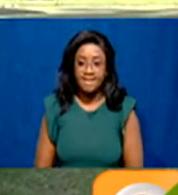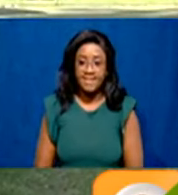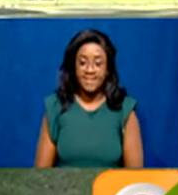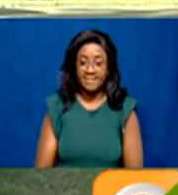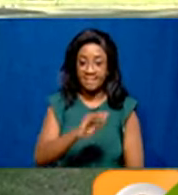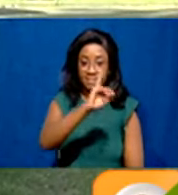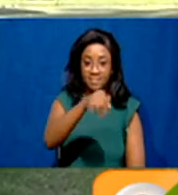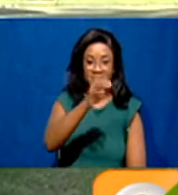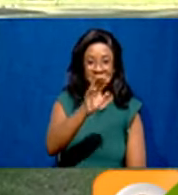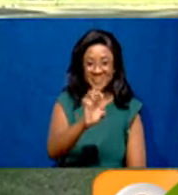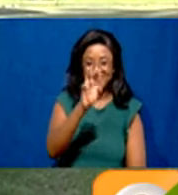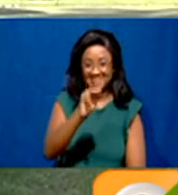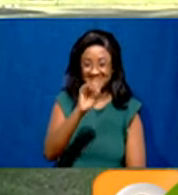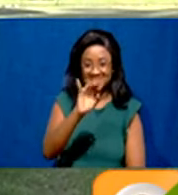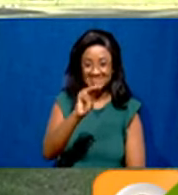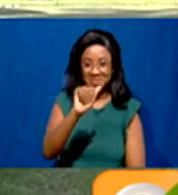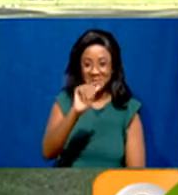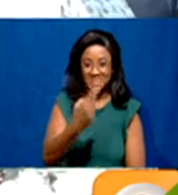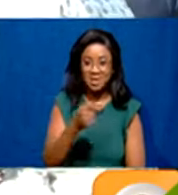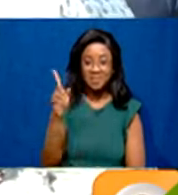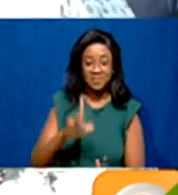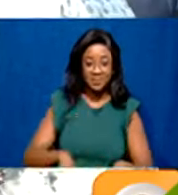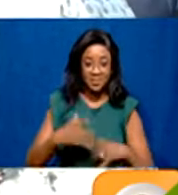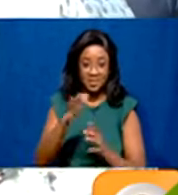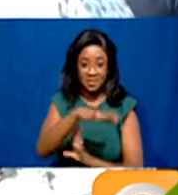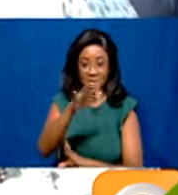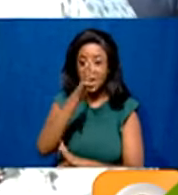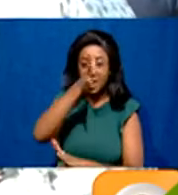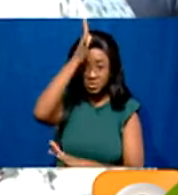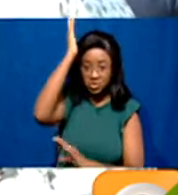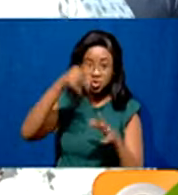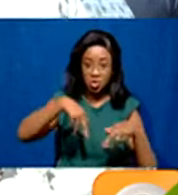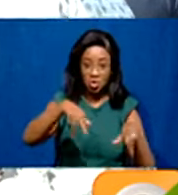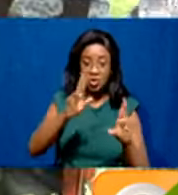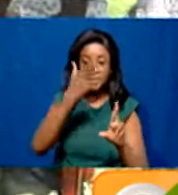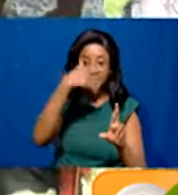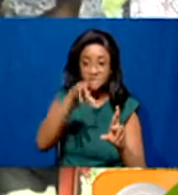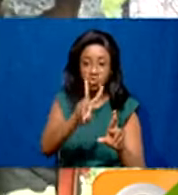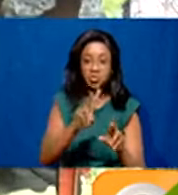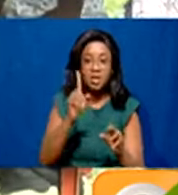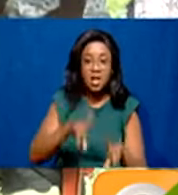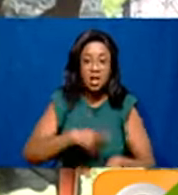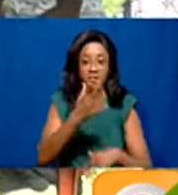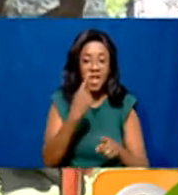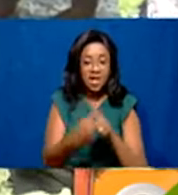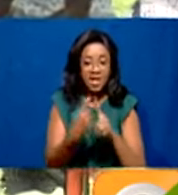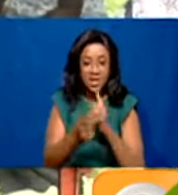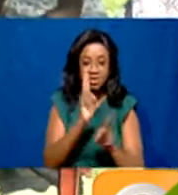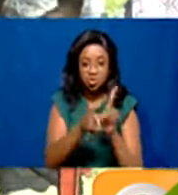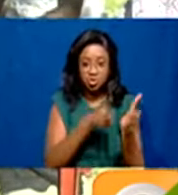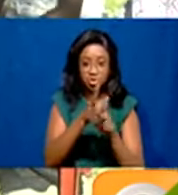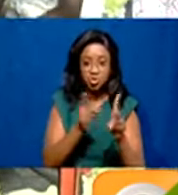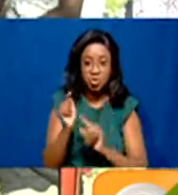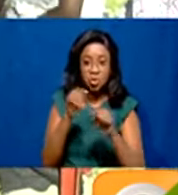Jemima Mwashigadi, a resident of Jogo Road Phase 2, who has lived here for 22 years, attends